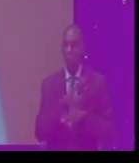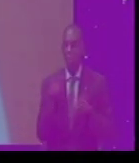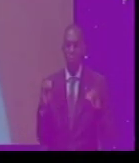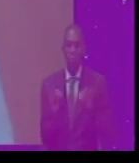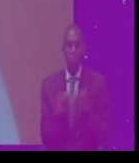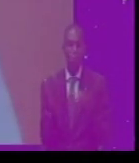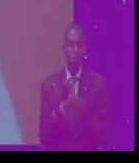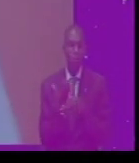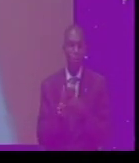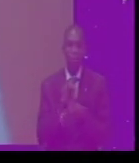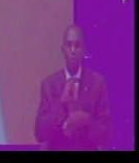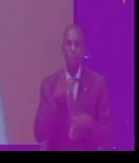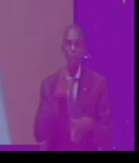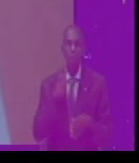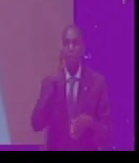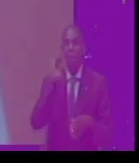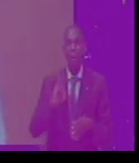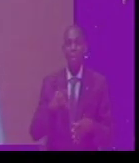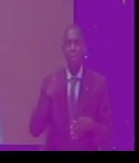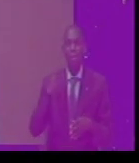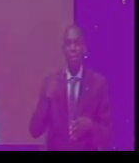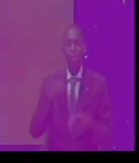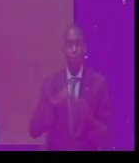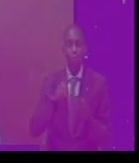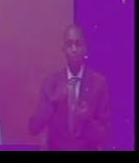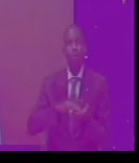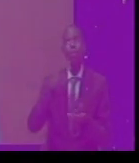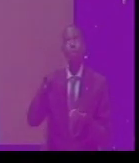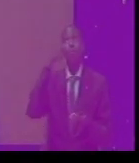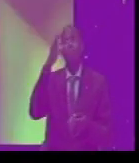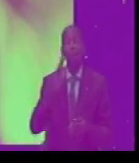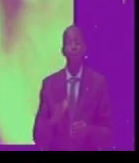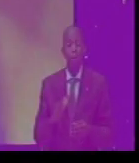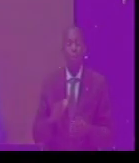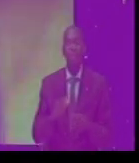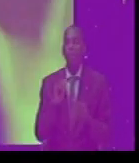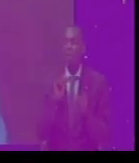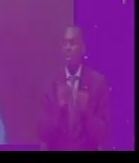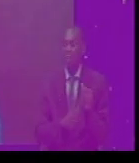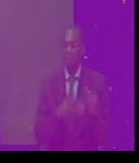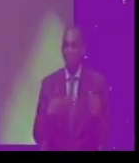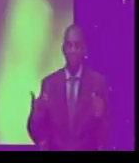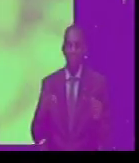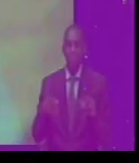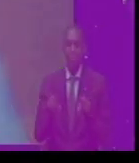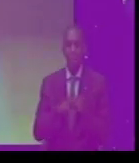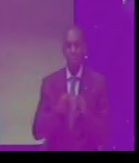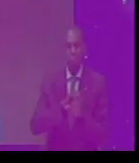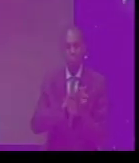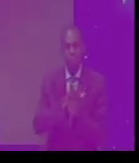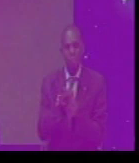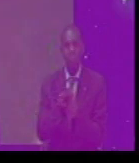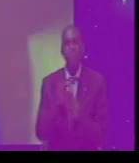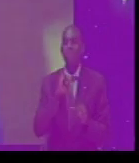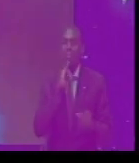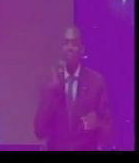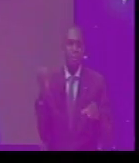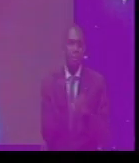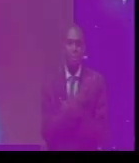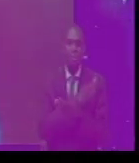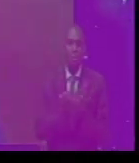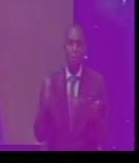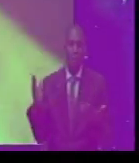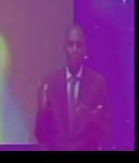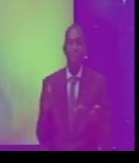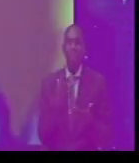everything was no more aching. And to the glory of God, I am healed. No, nothing like COVID symptoms